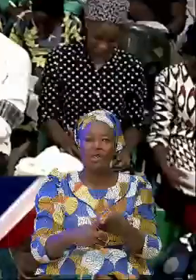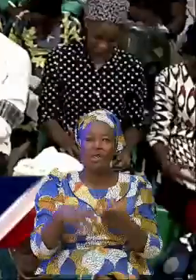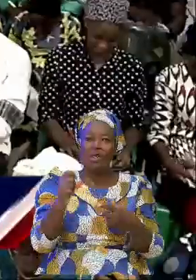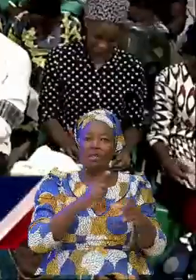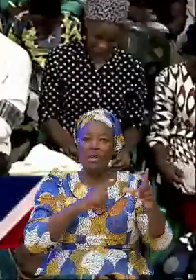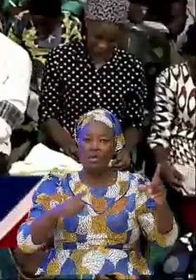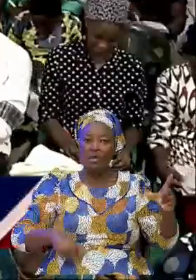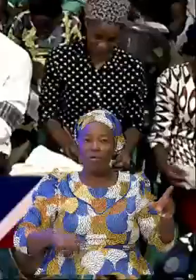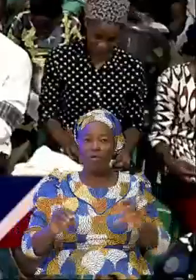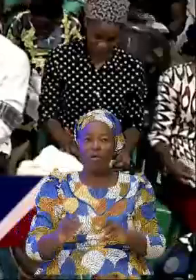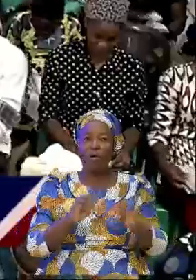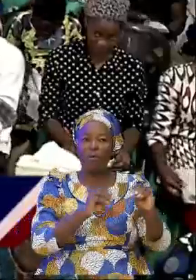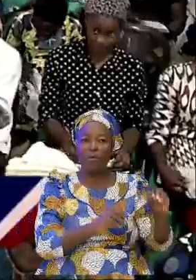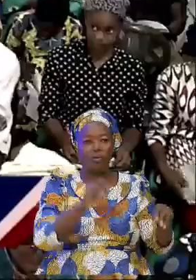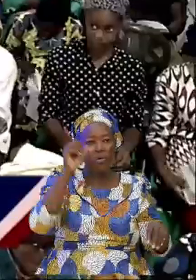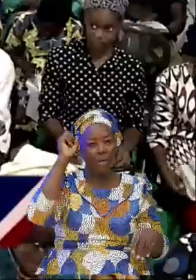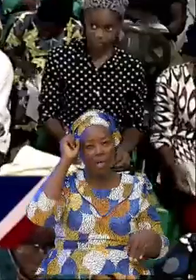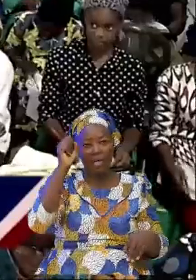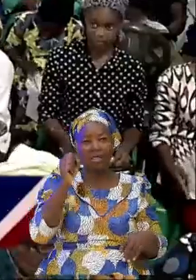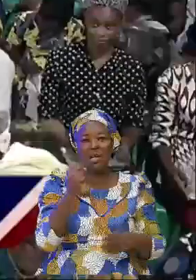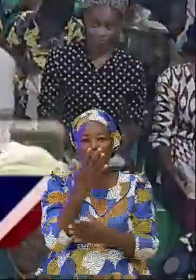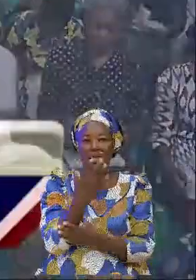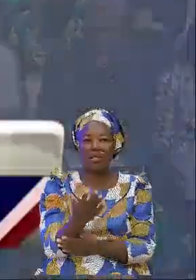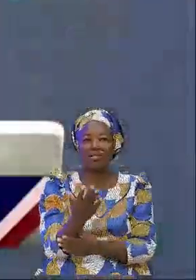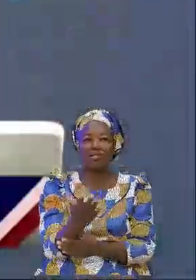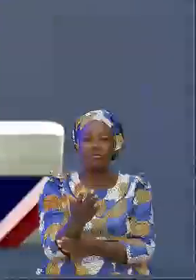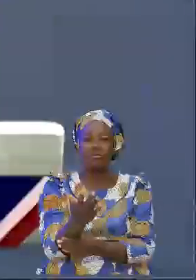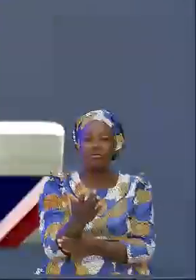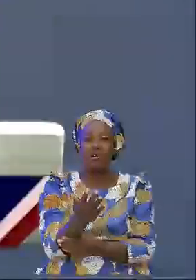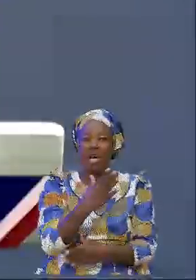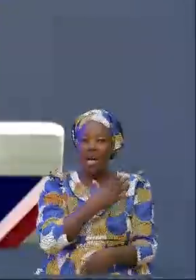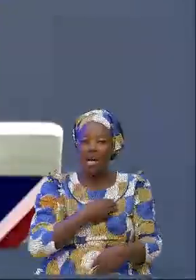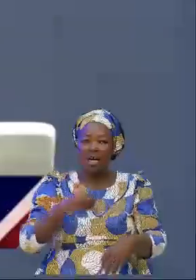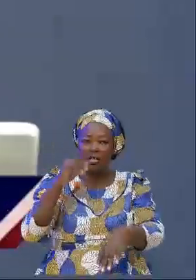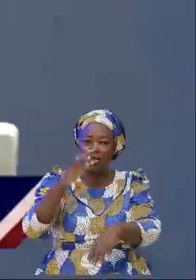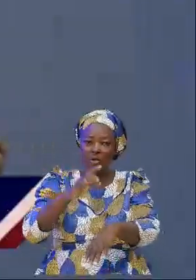1, verse 9. Then the Lord